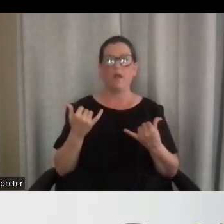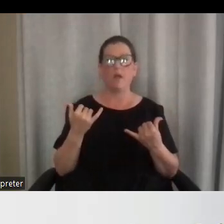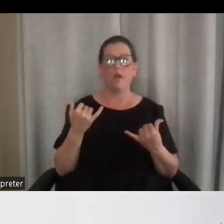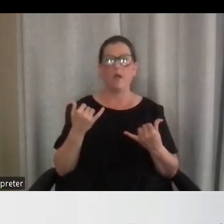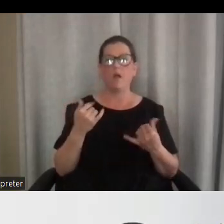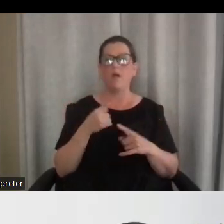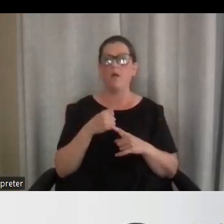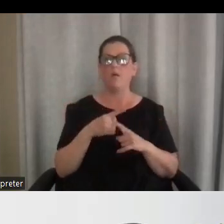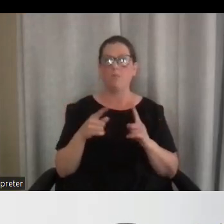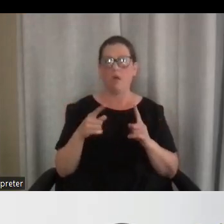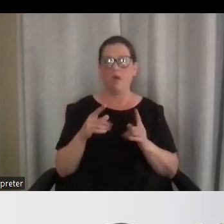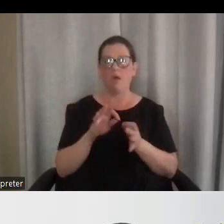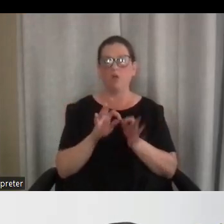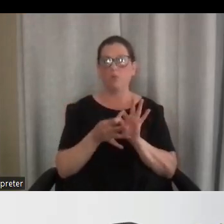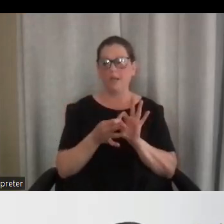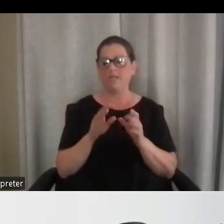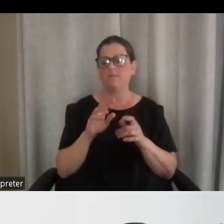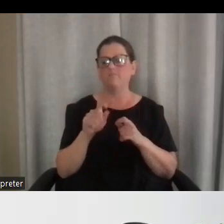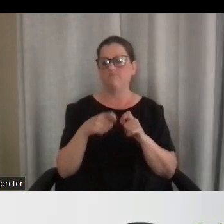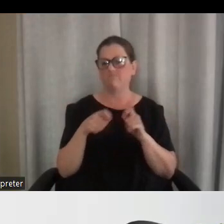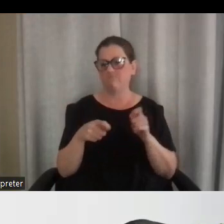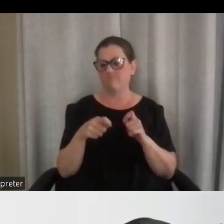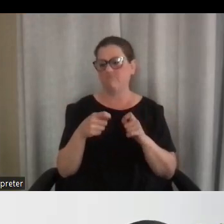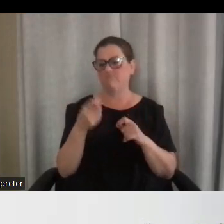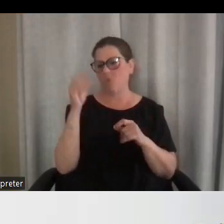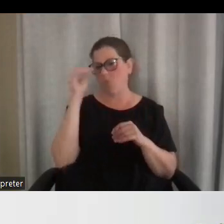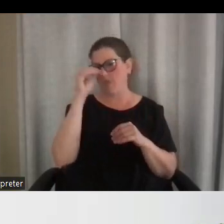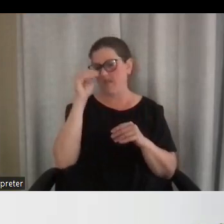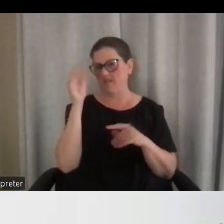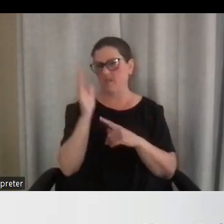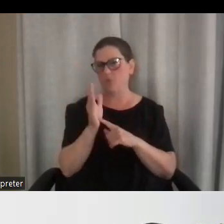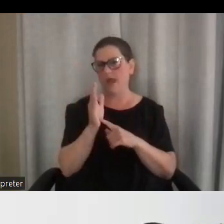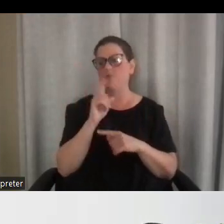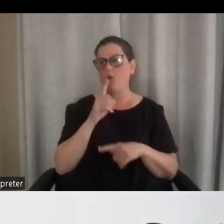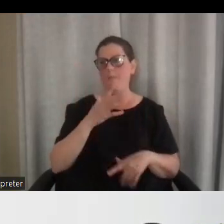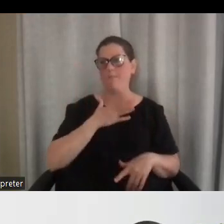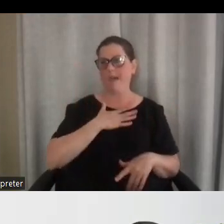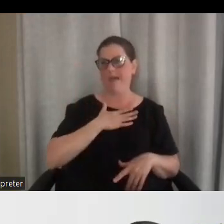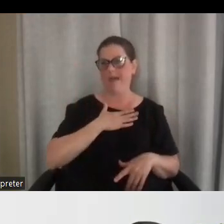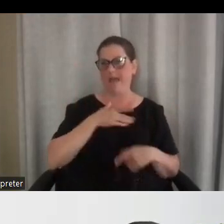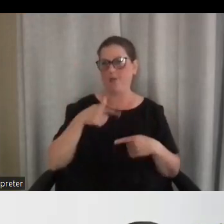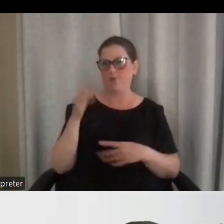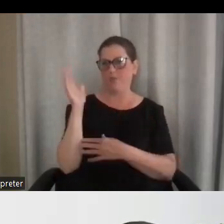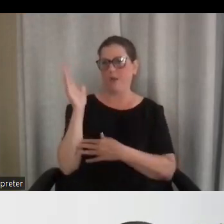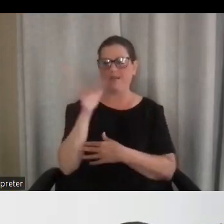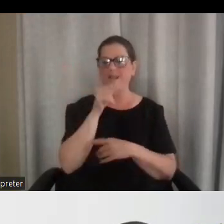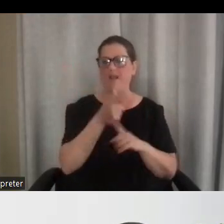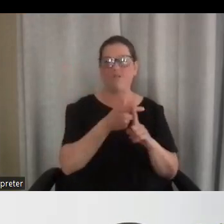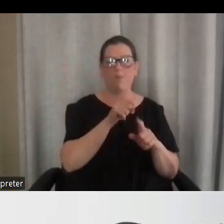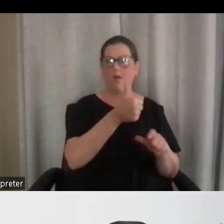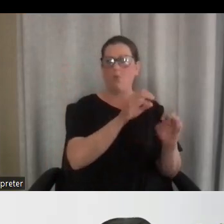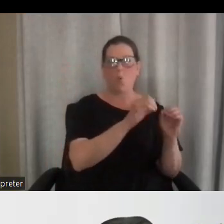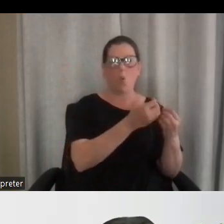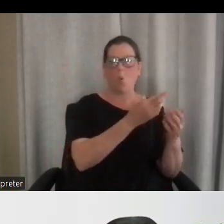the interpretations, conclusions, and opinions expressed in this presentation are mine and not those of my funders or